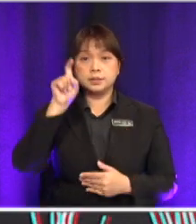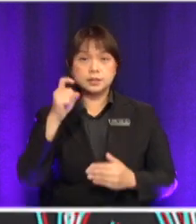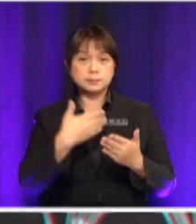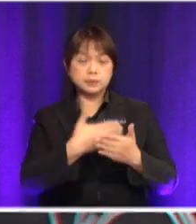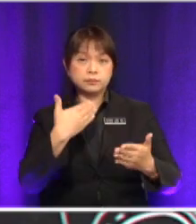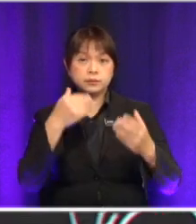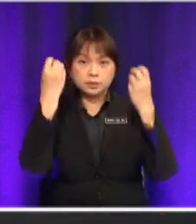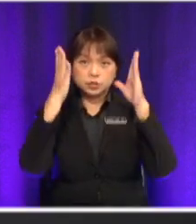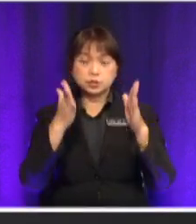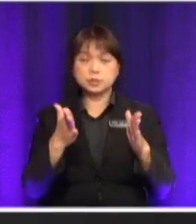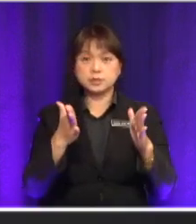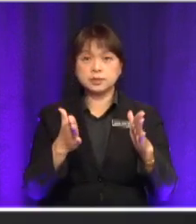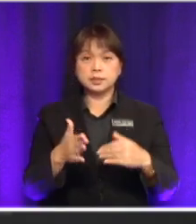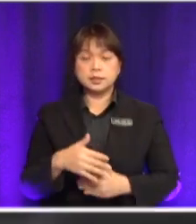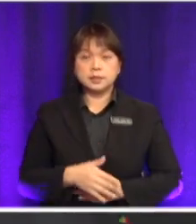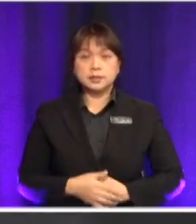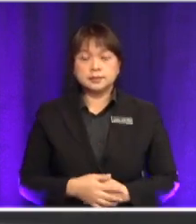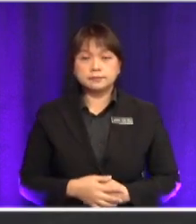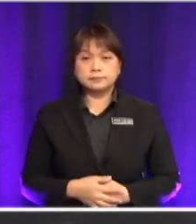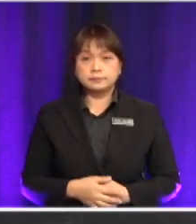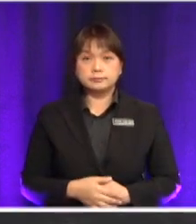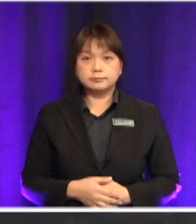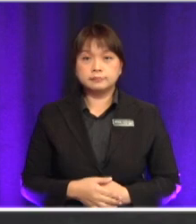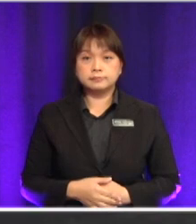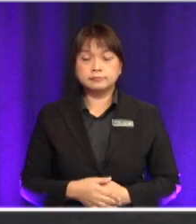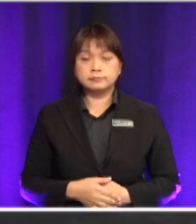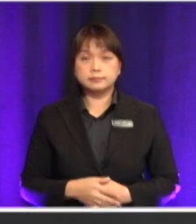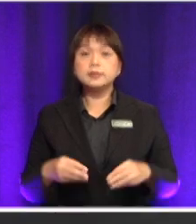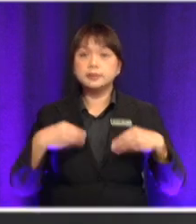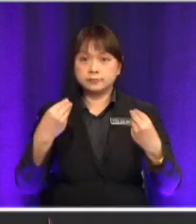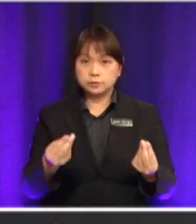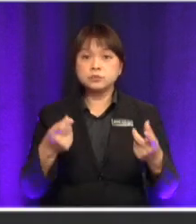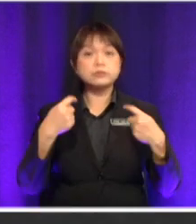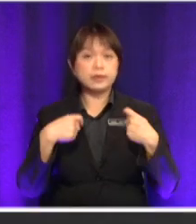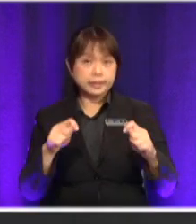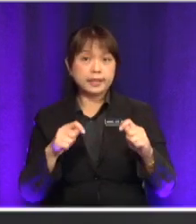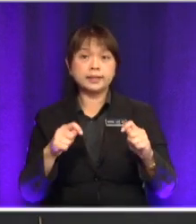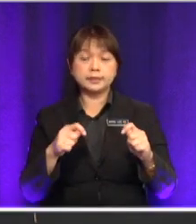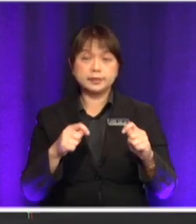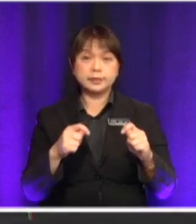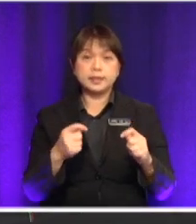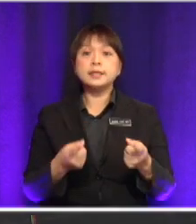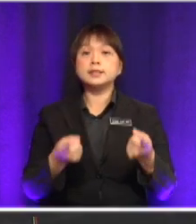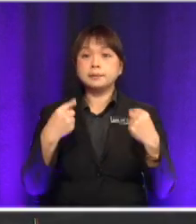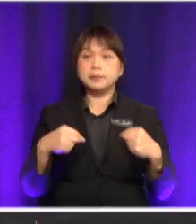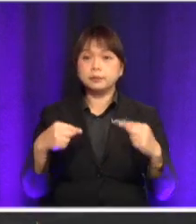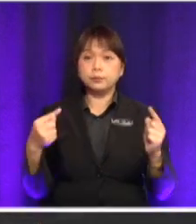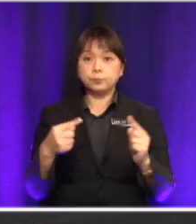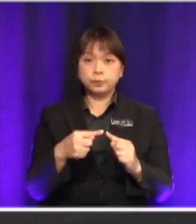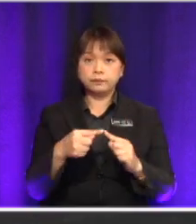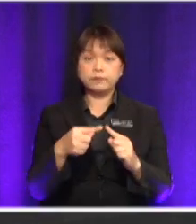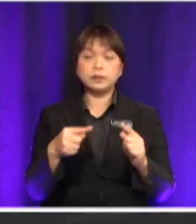you all try and come up with your own summary of your paragraphs?